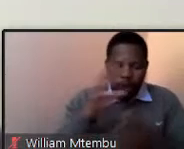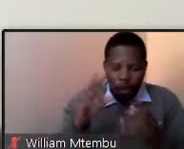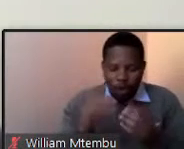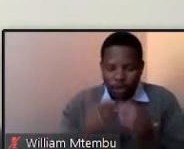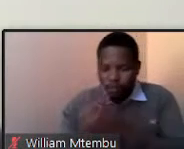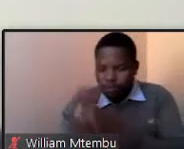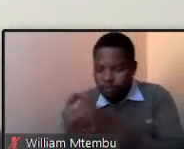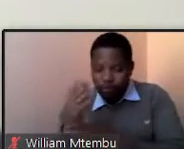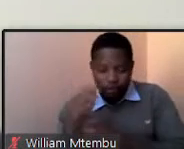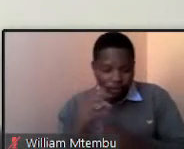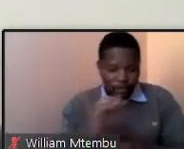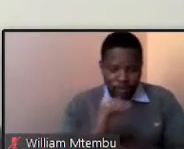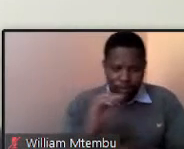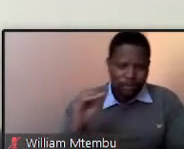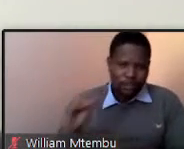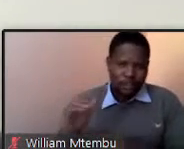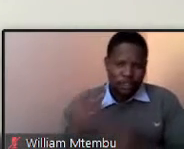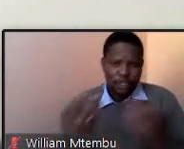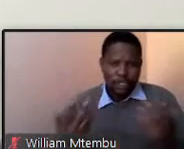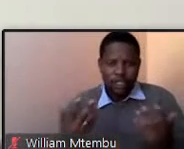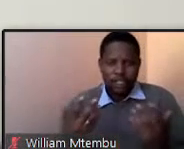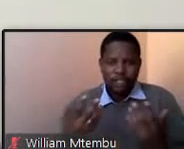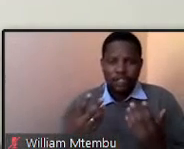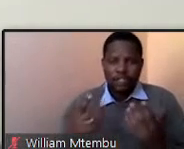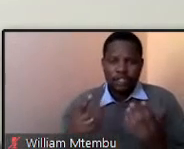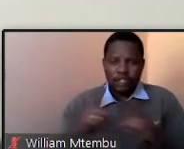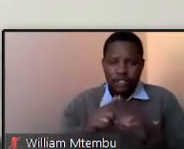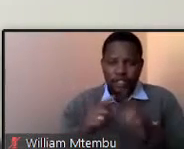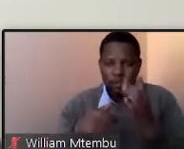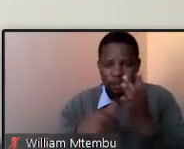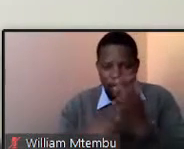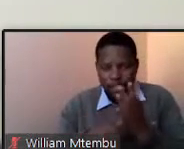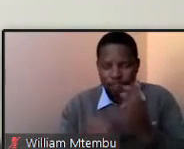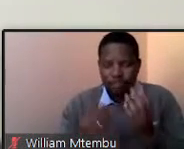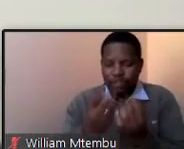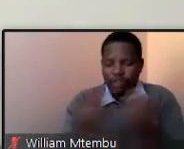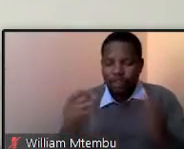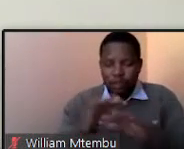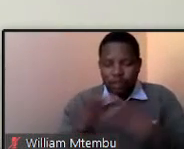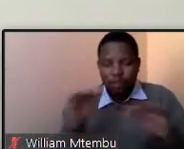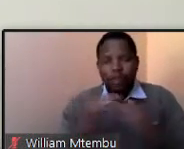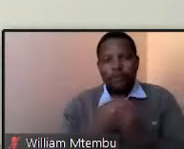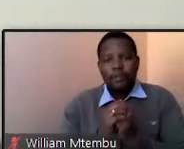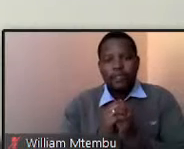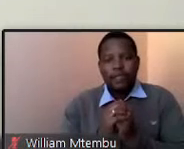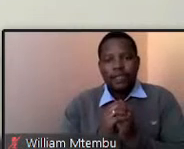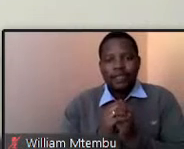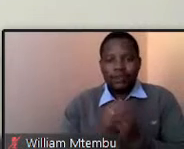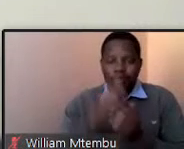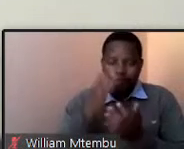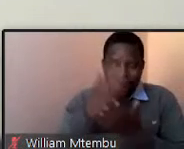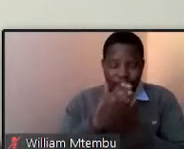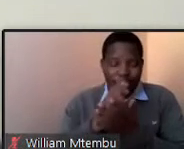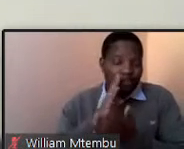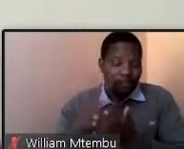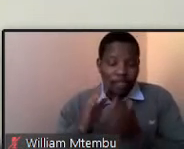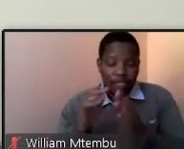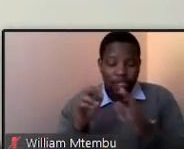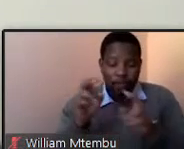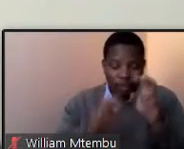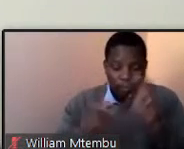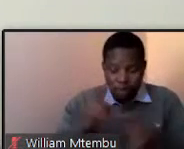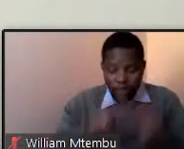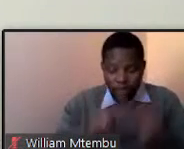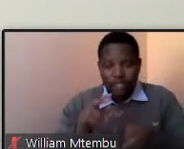as a grant to the people, it should be monitored closely,